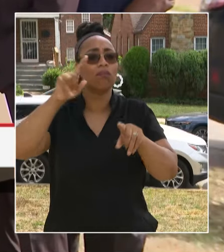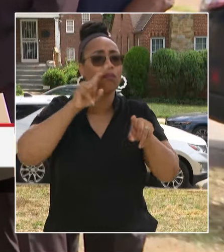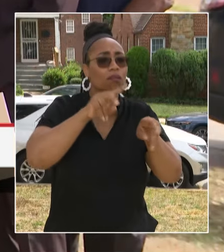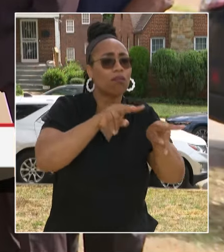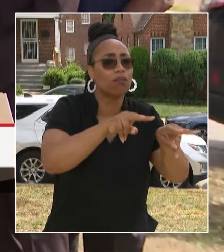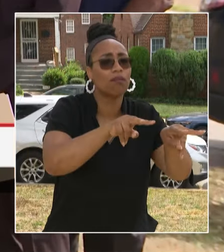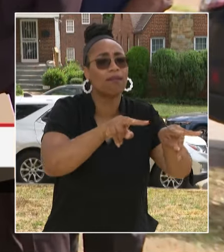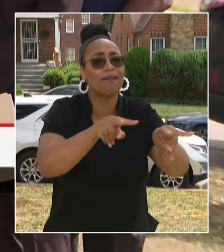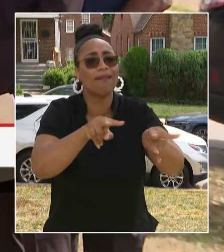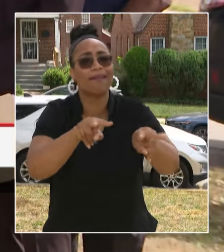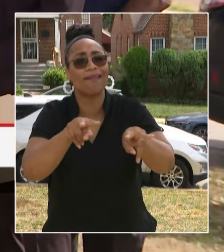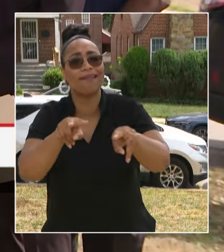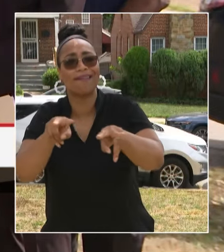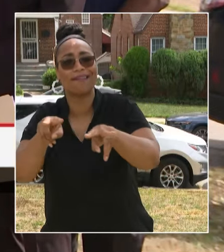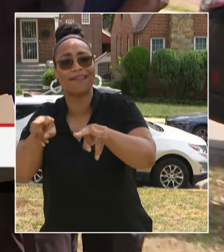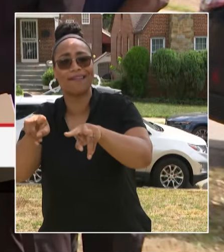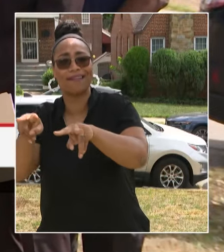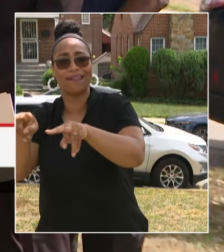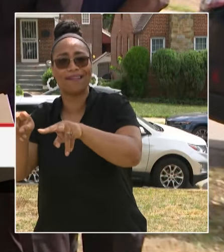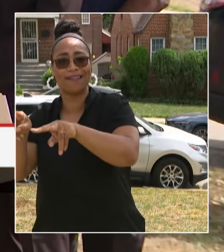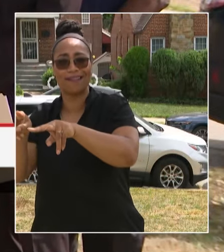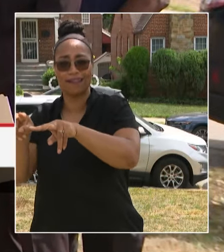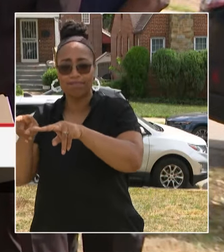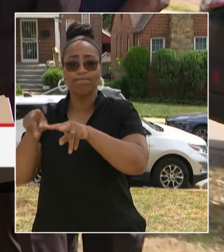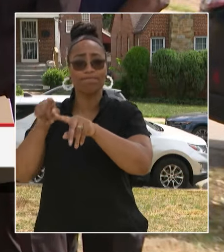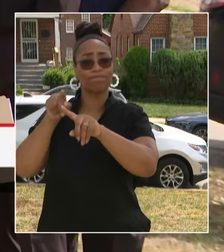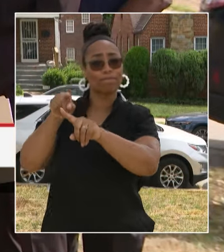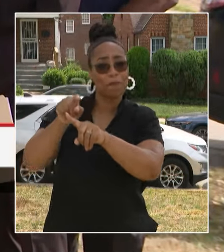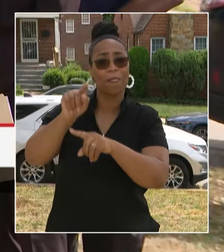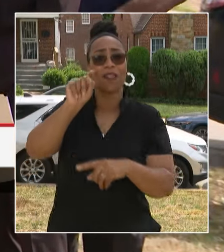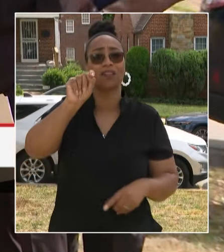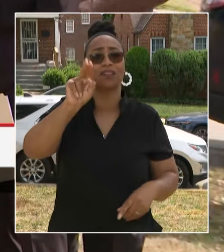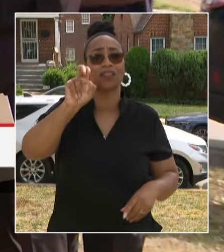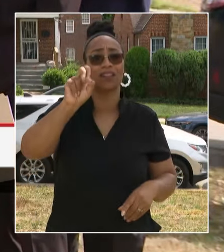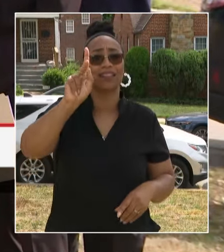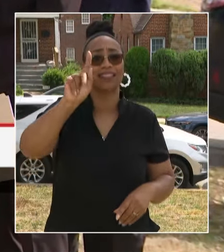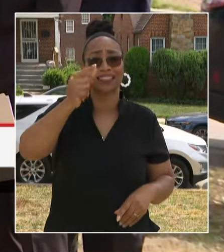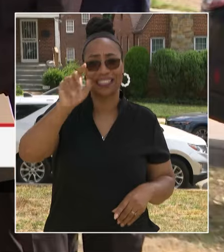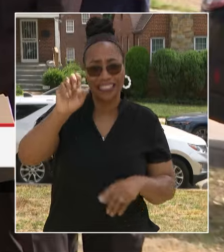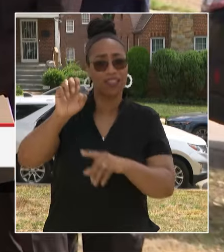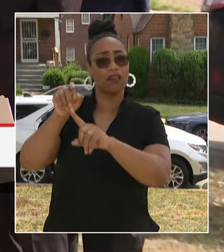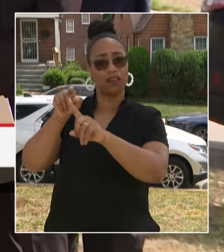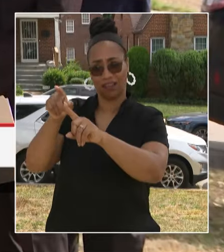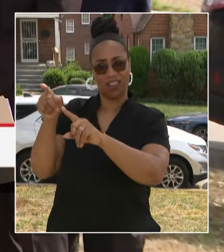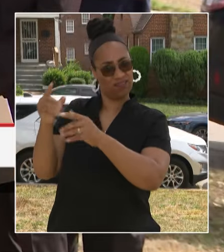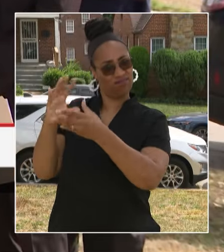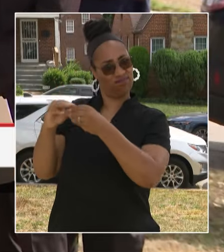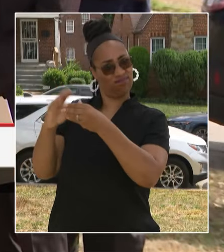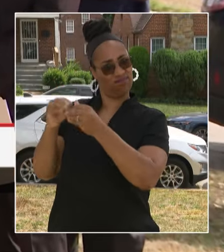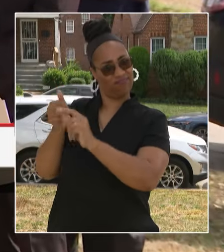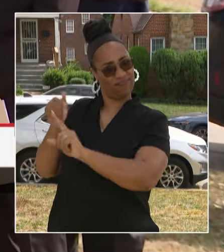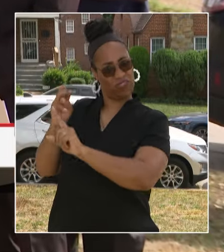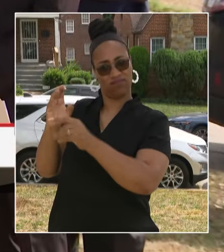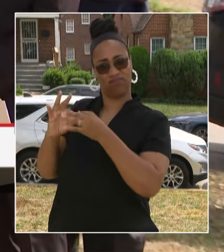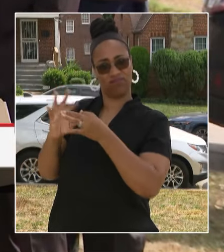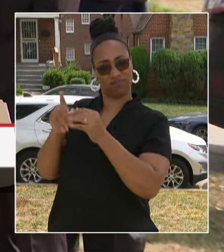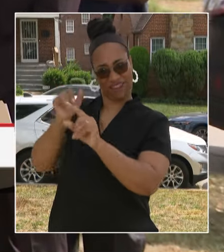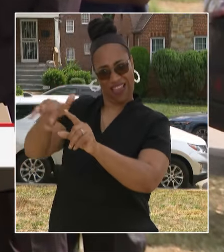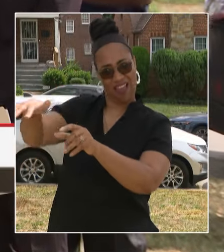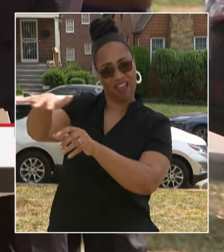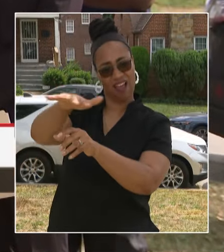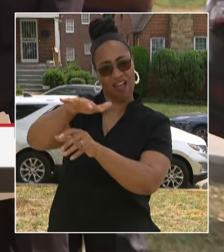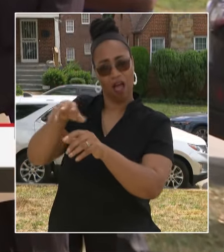and flying. So I'm just sharing with you the kinds of things that he would energize people as he impacted with people to get involved